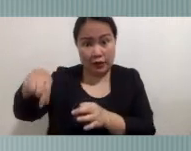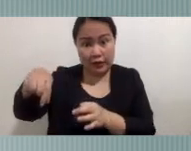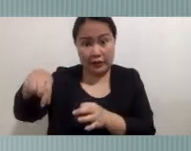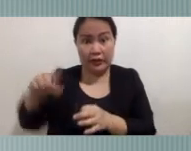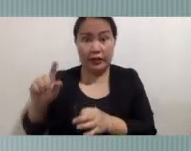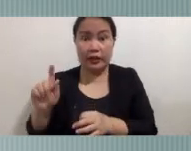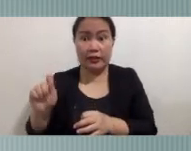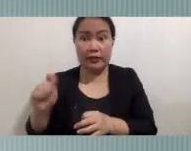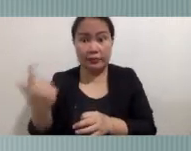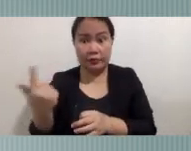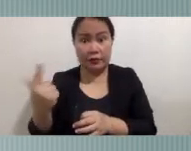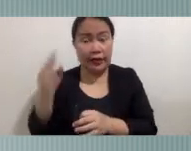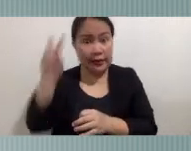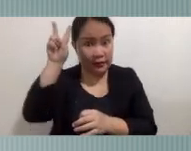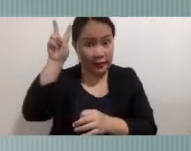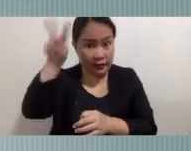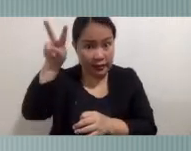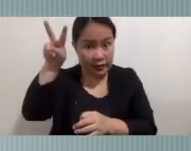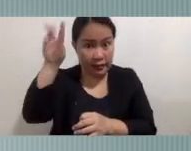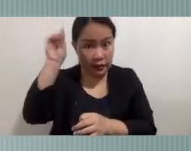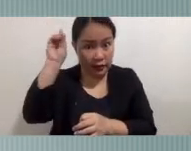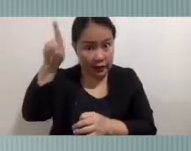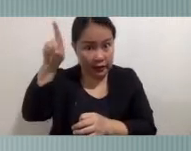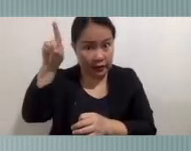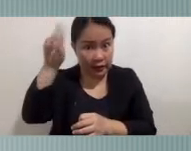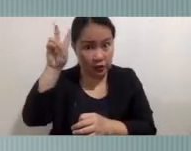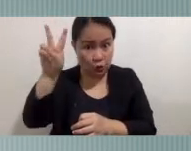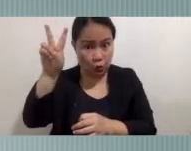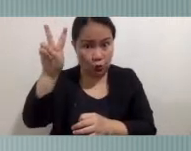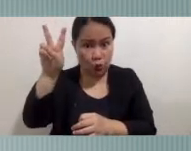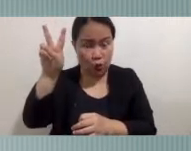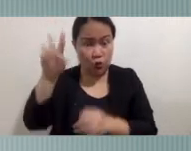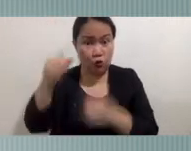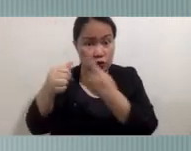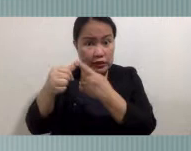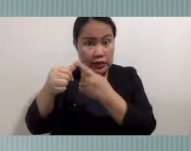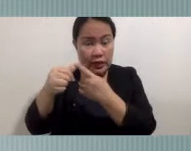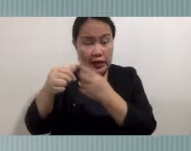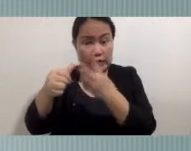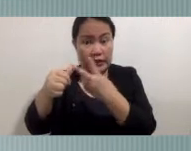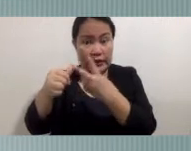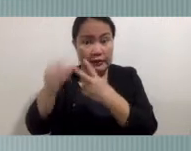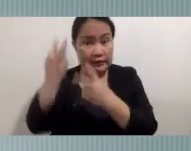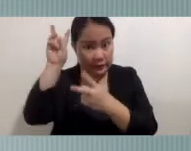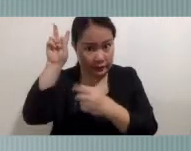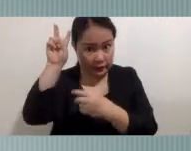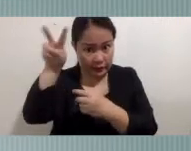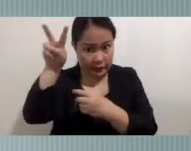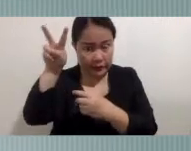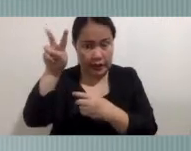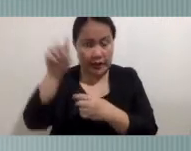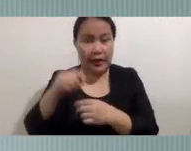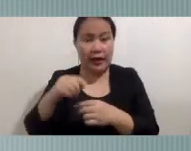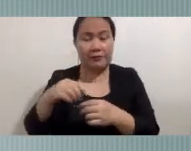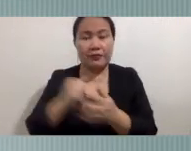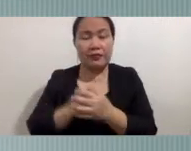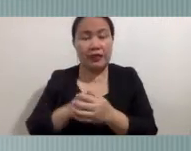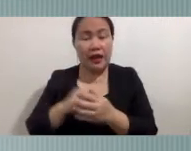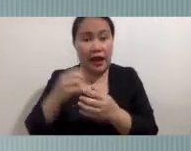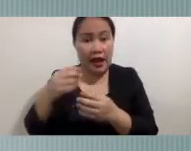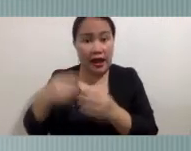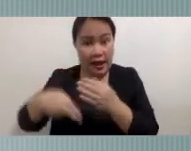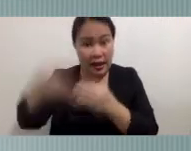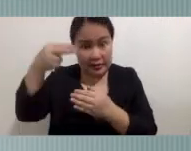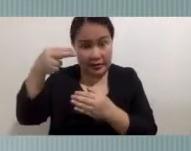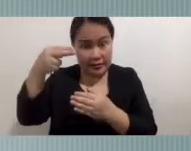trinomial, it is in the degree of 2. So, dapat second degree siya. Ang highest exponent mo ay 2. Kung